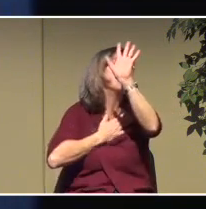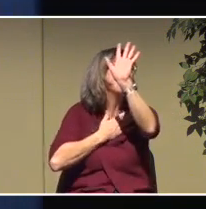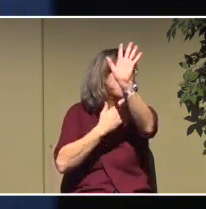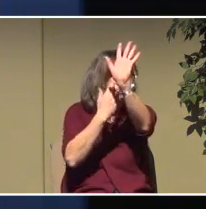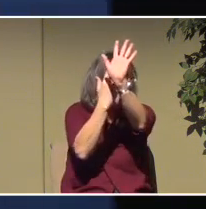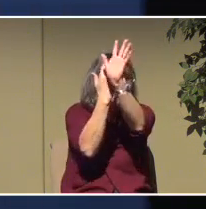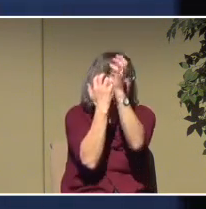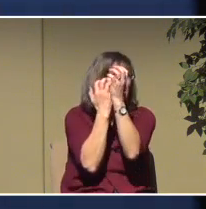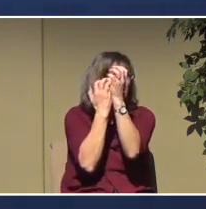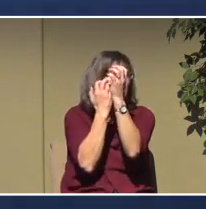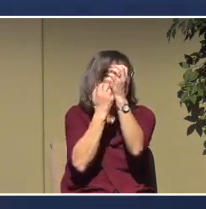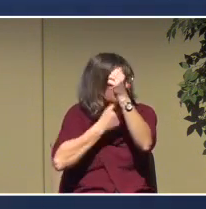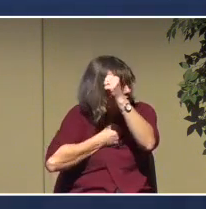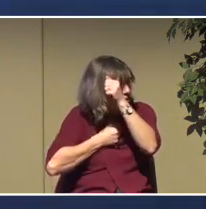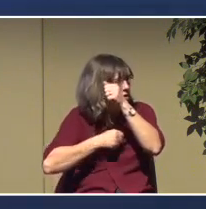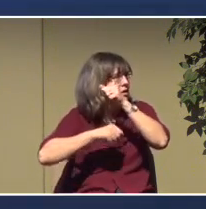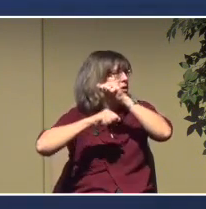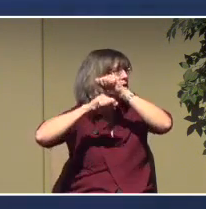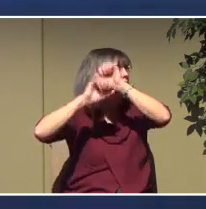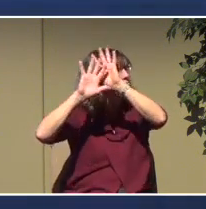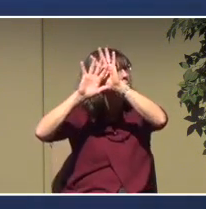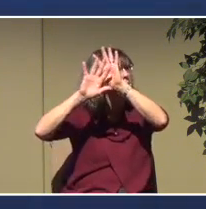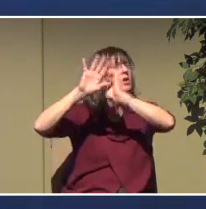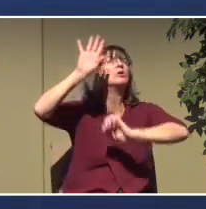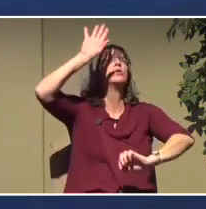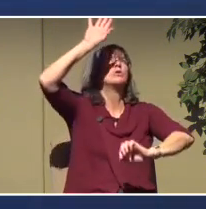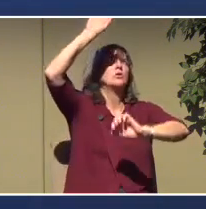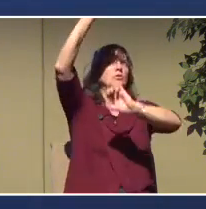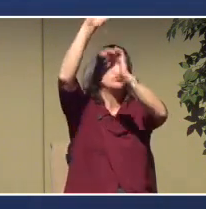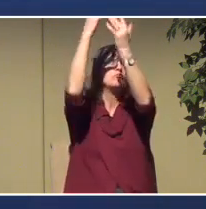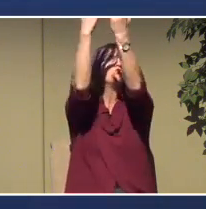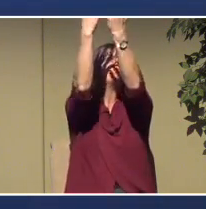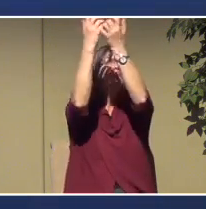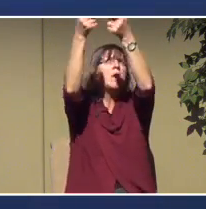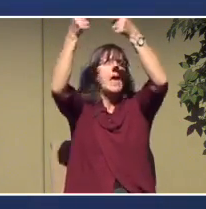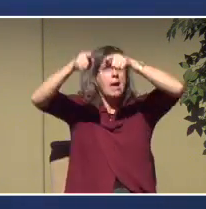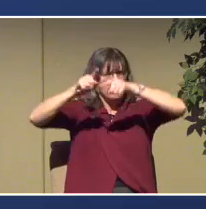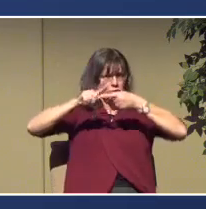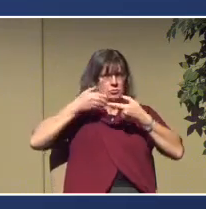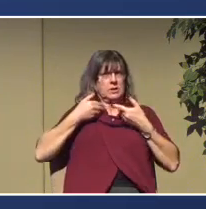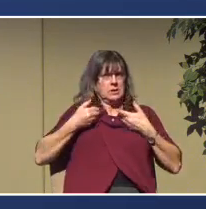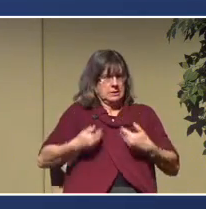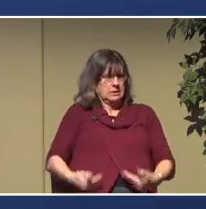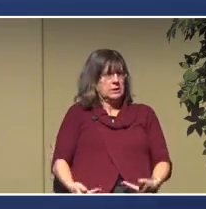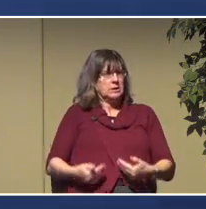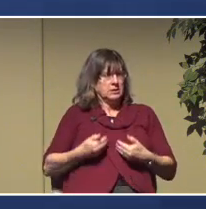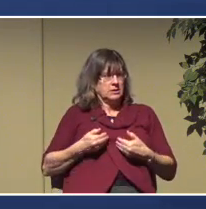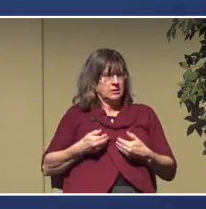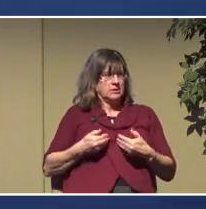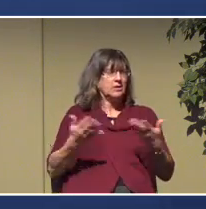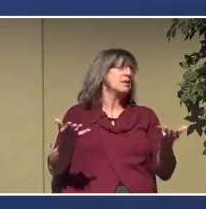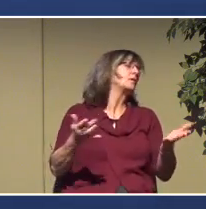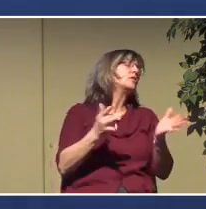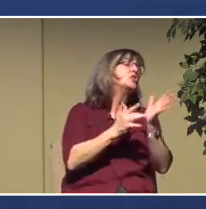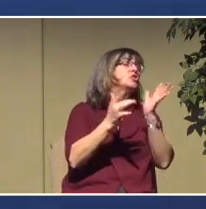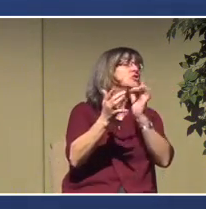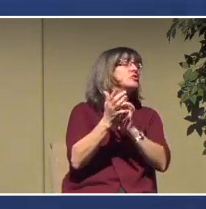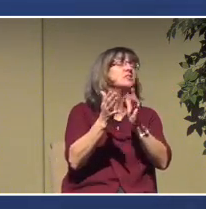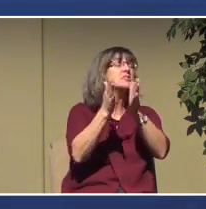done. And when you think about it, what Jesus is praying